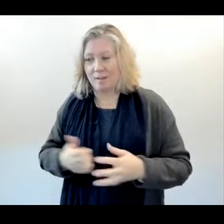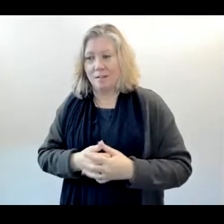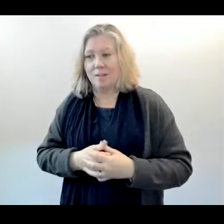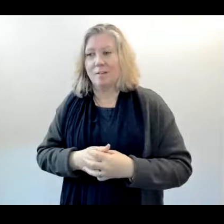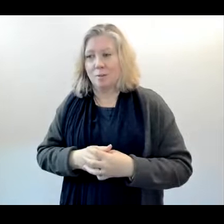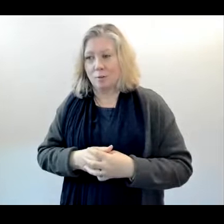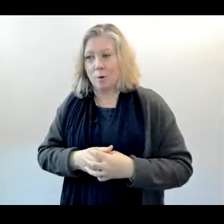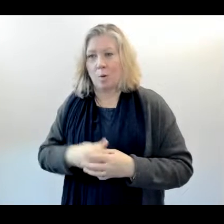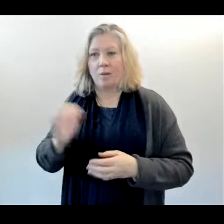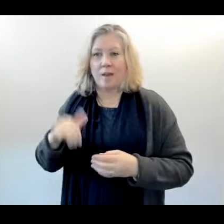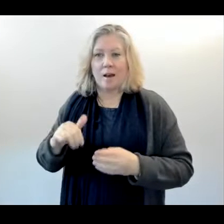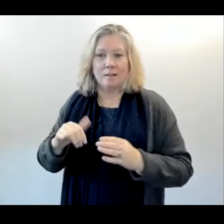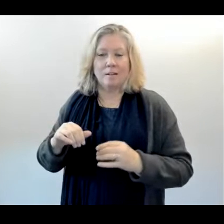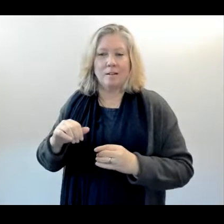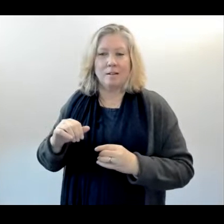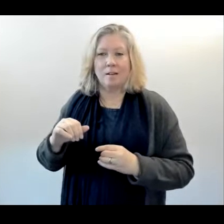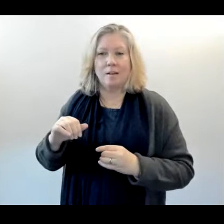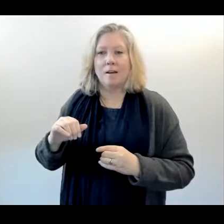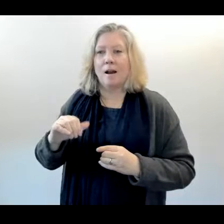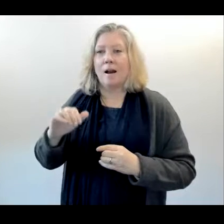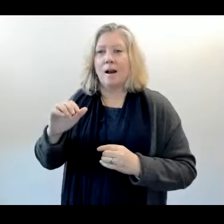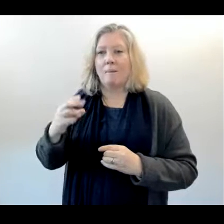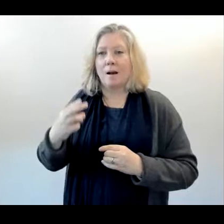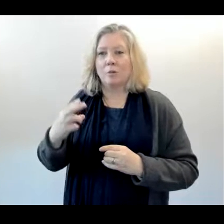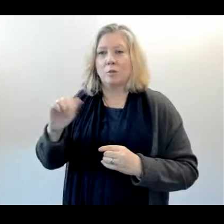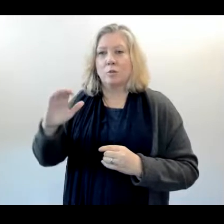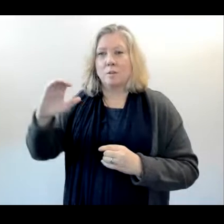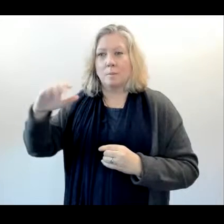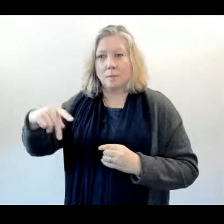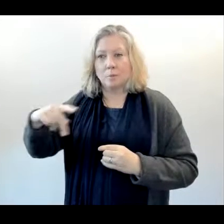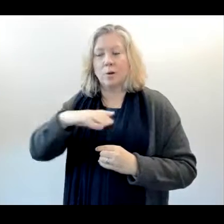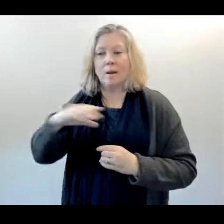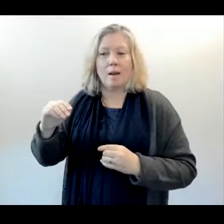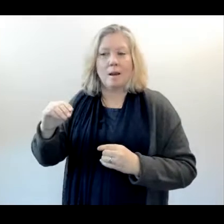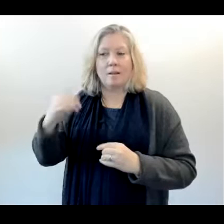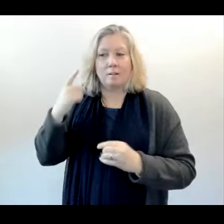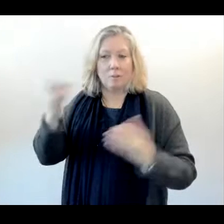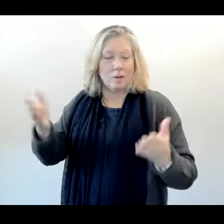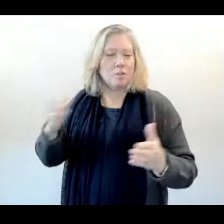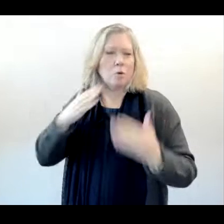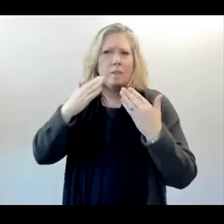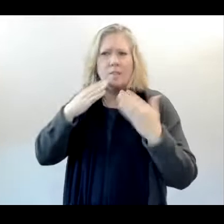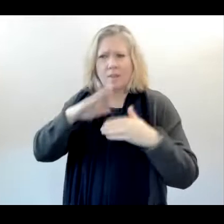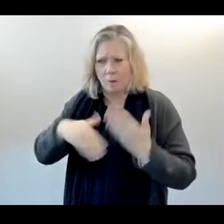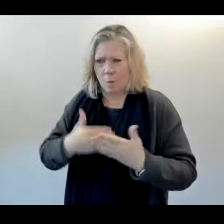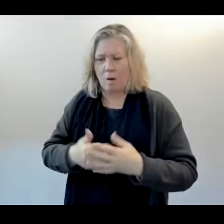that, the Housing Authority of the city and so many others. So thank you all. Thank you.